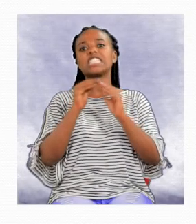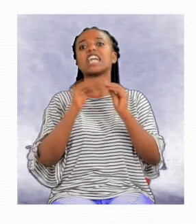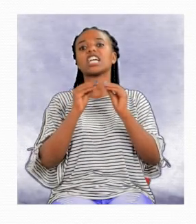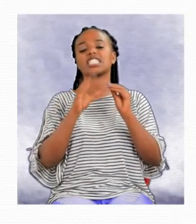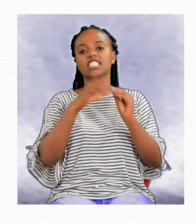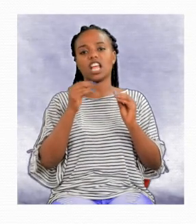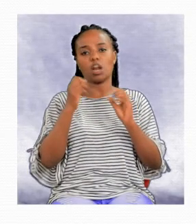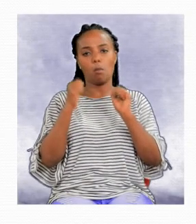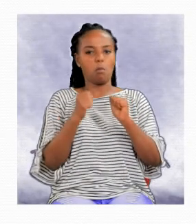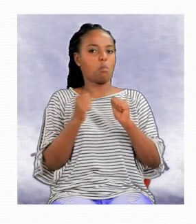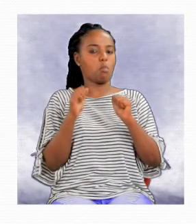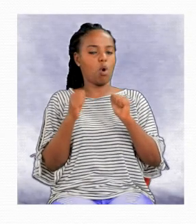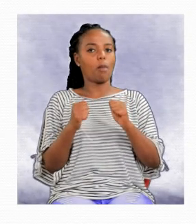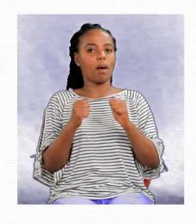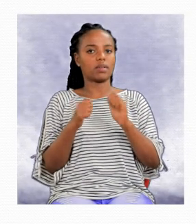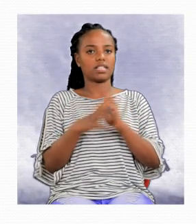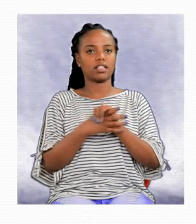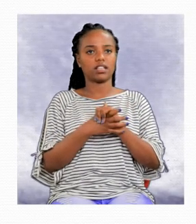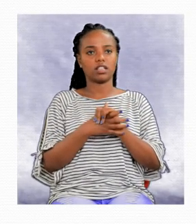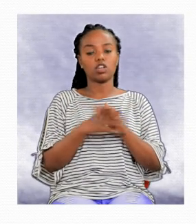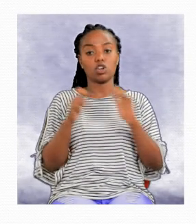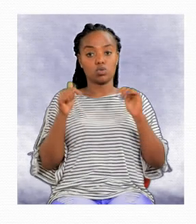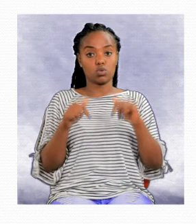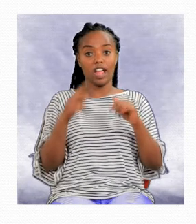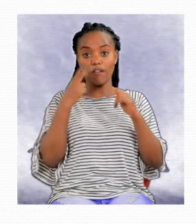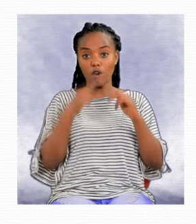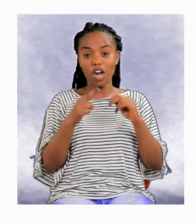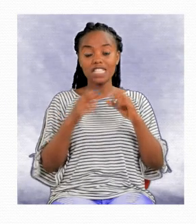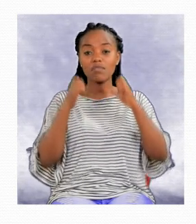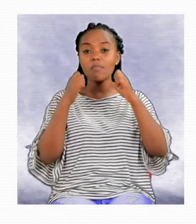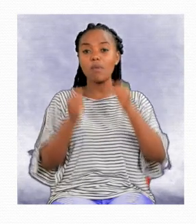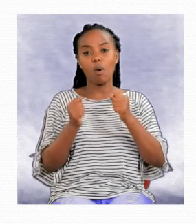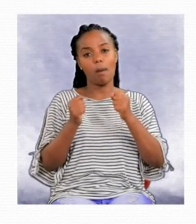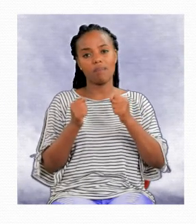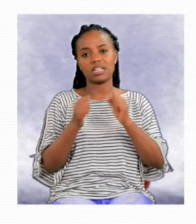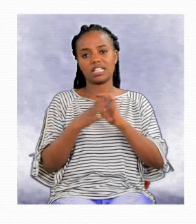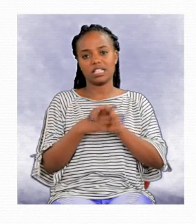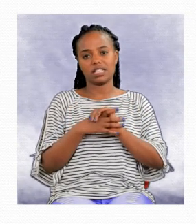Today we will focus on probability.